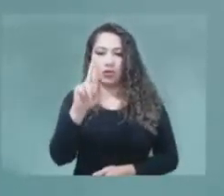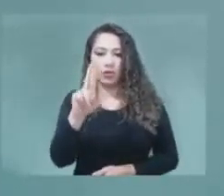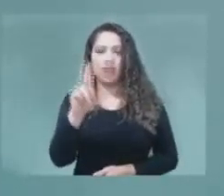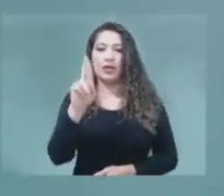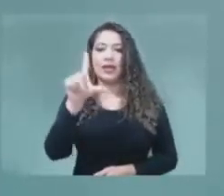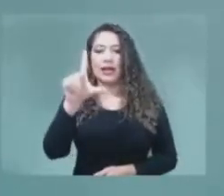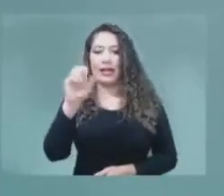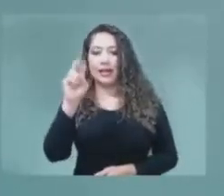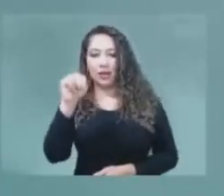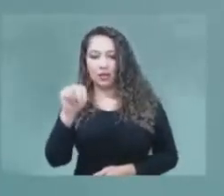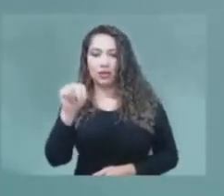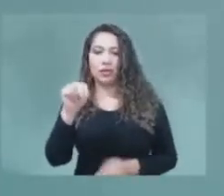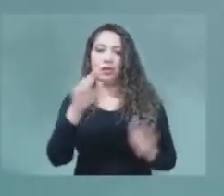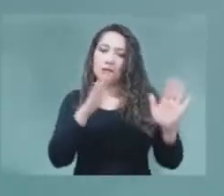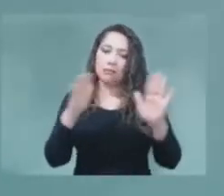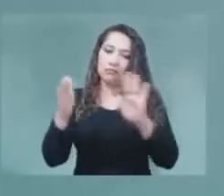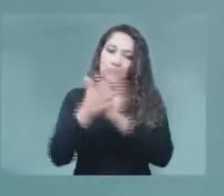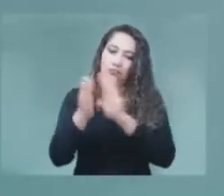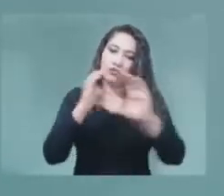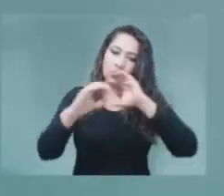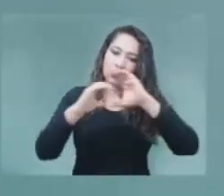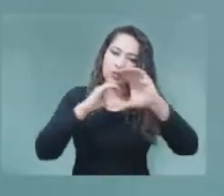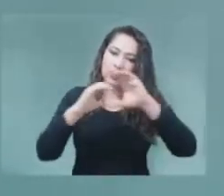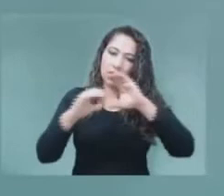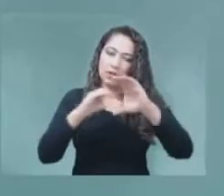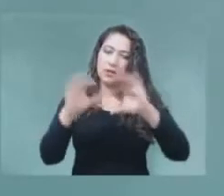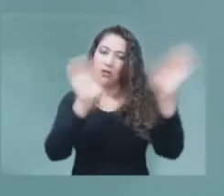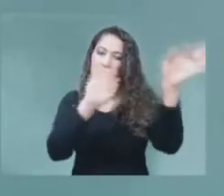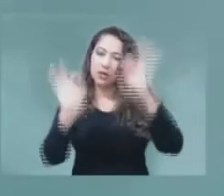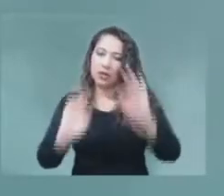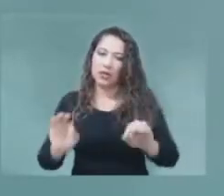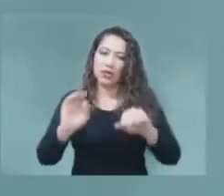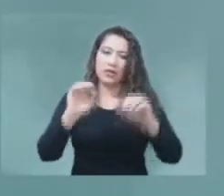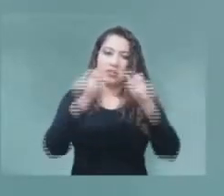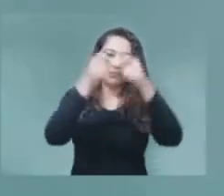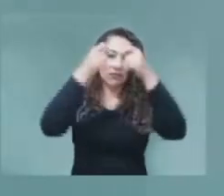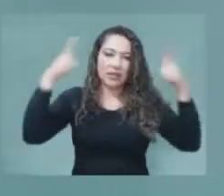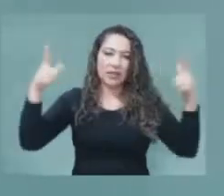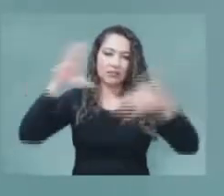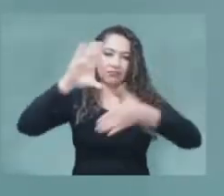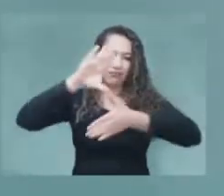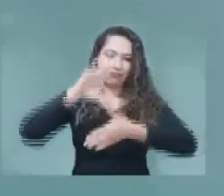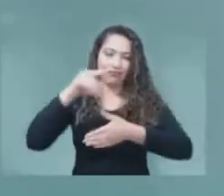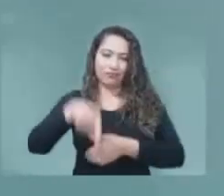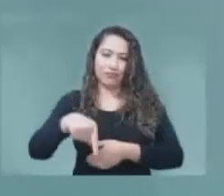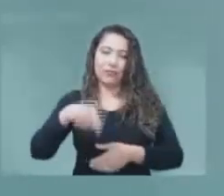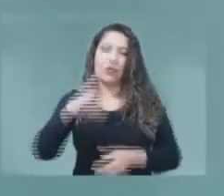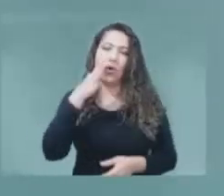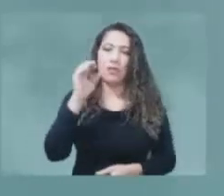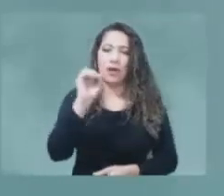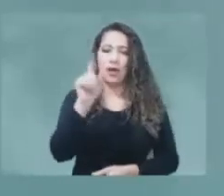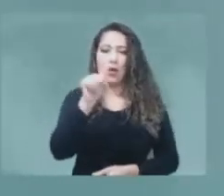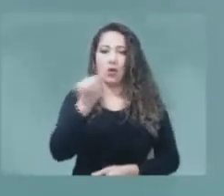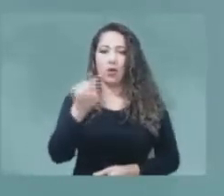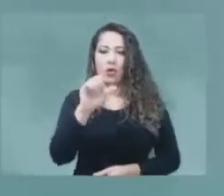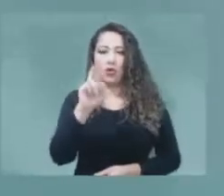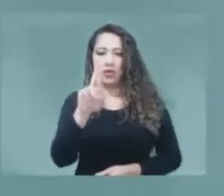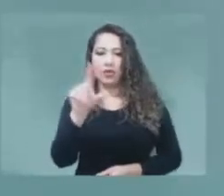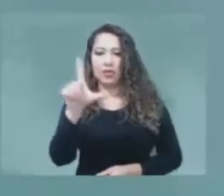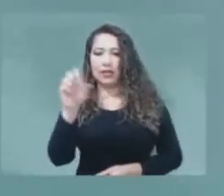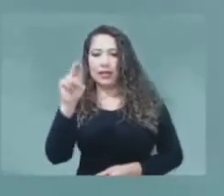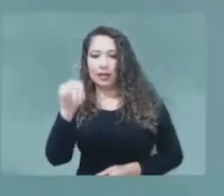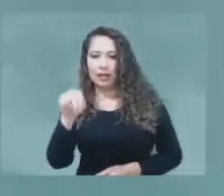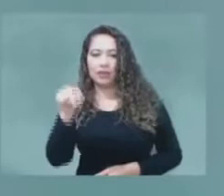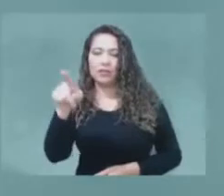Secretary of the Inter-American of CITEL, of OES. Oscar León is an electronic engineer with a